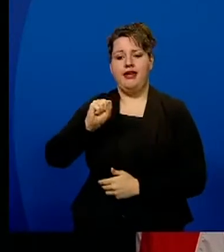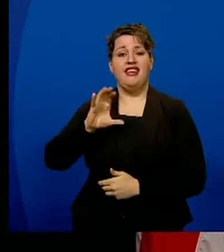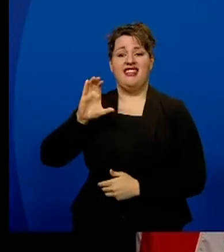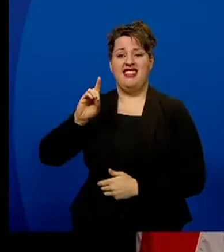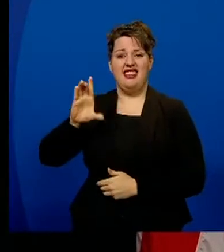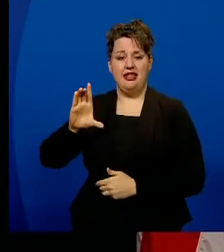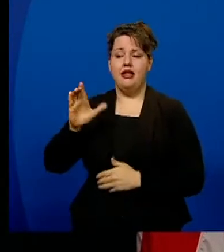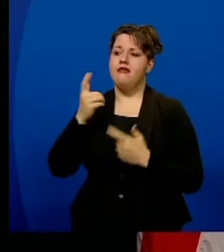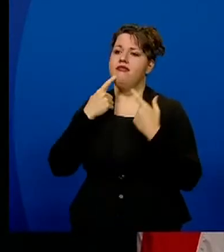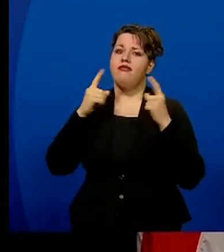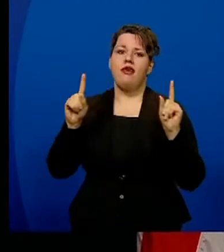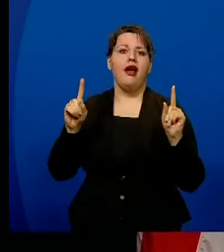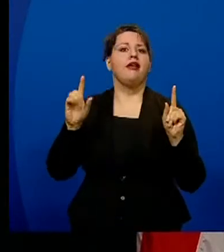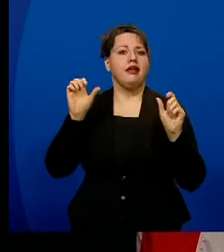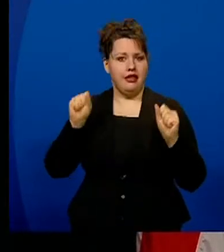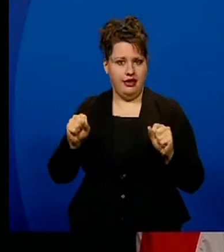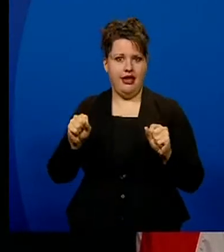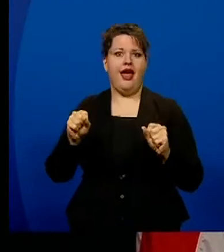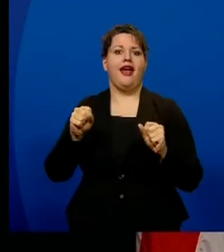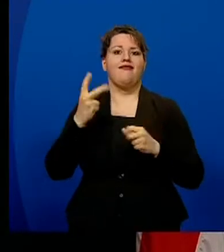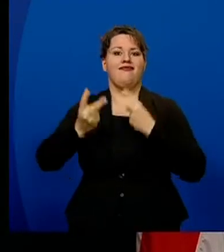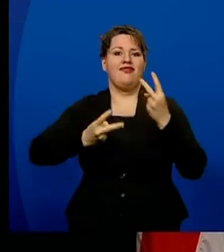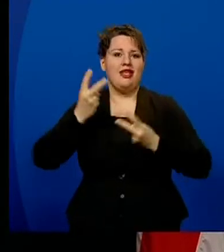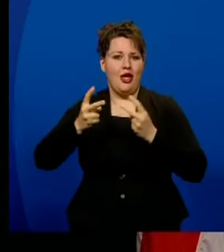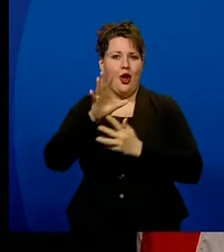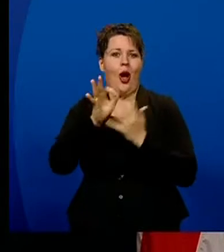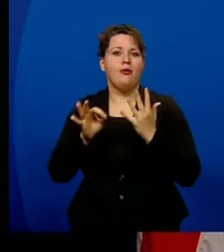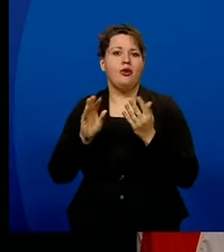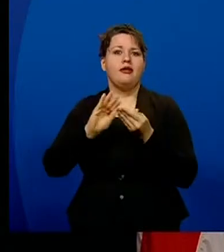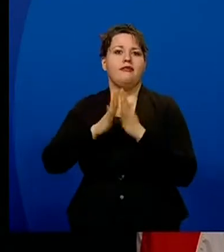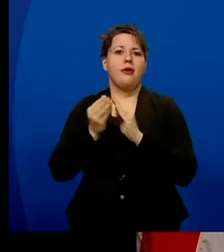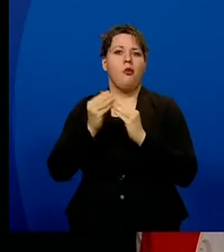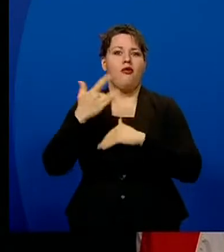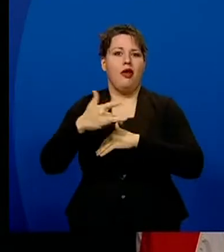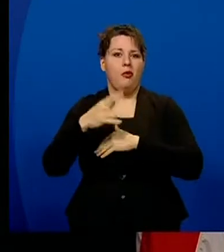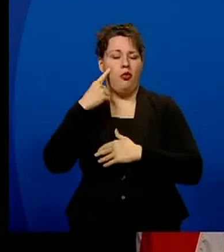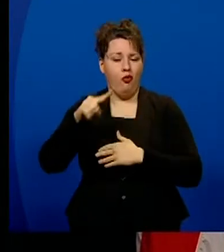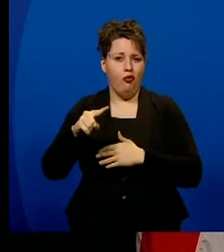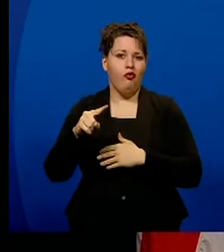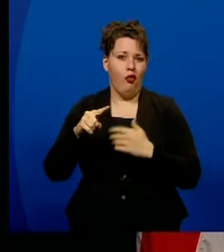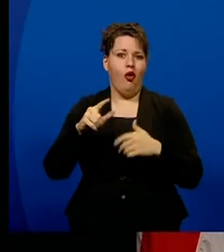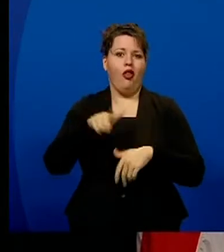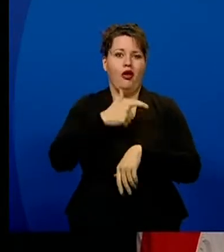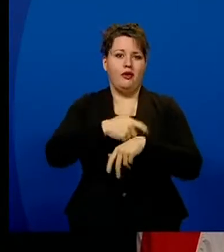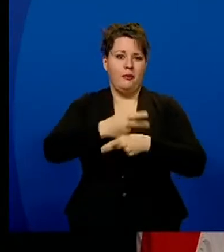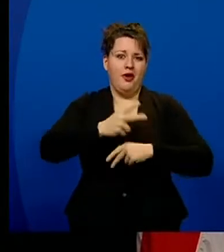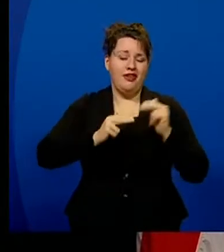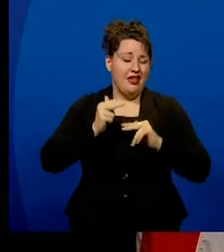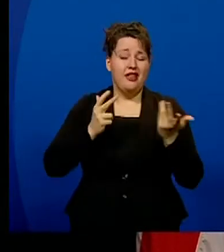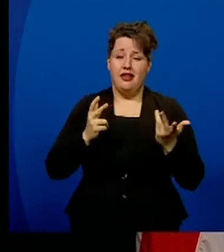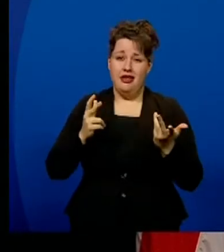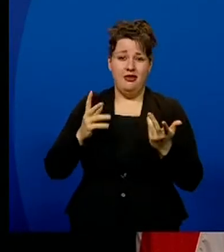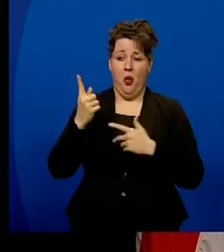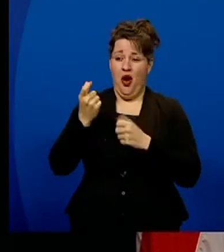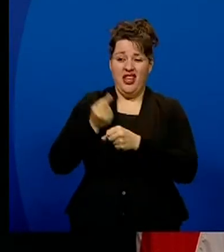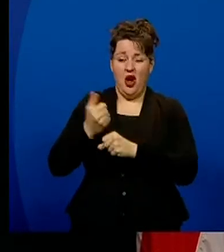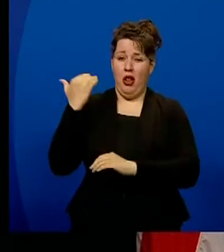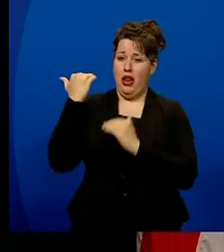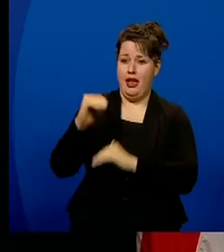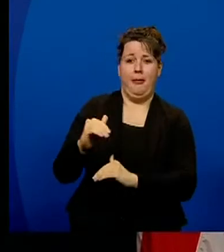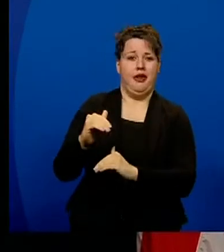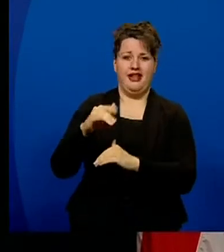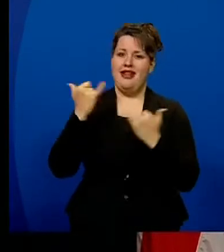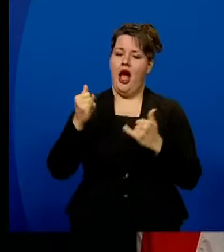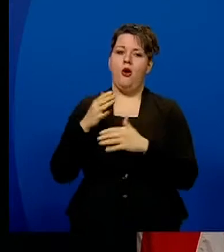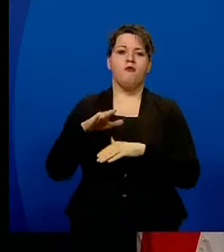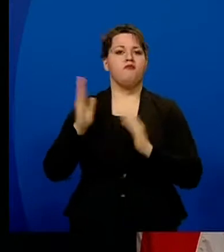finally expand long-term care visitation options, which have been limited for nearly a year. The updated